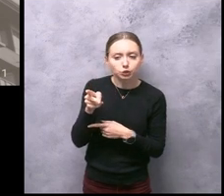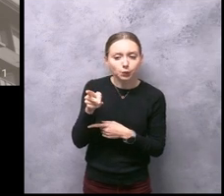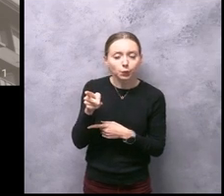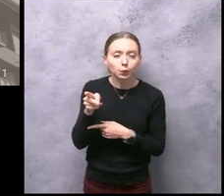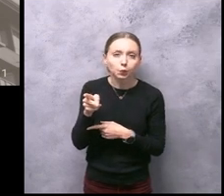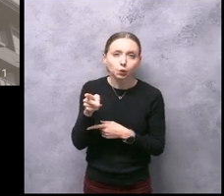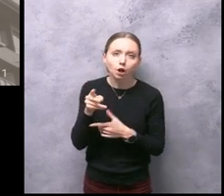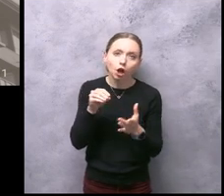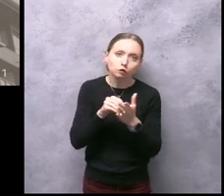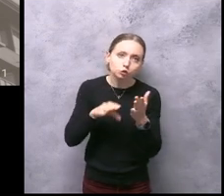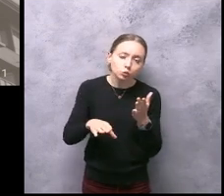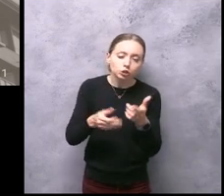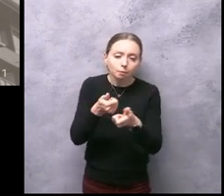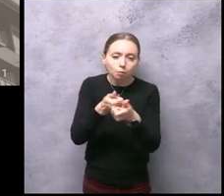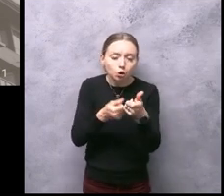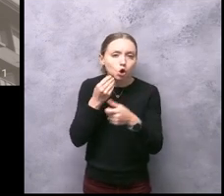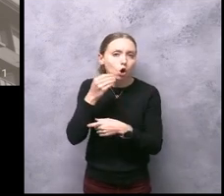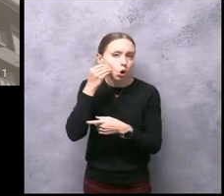saw earlier.